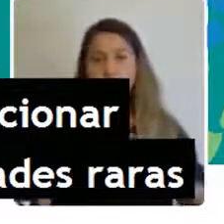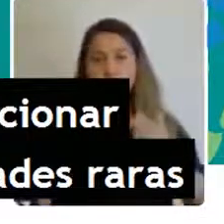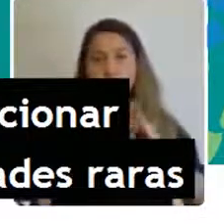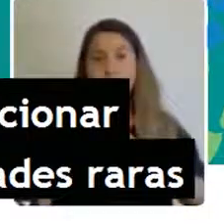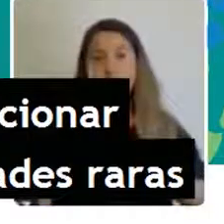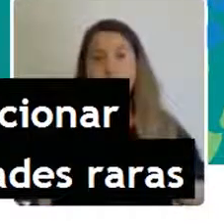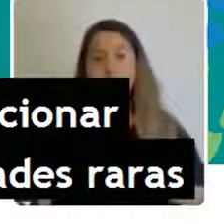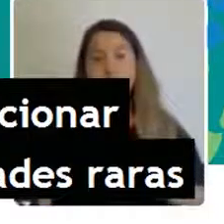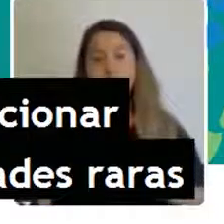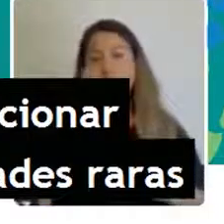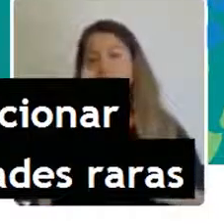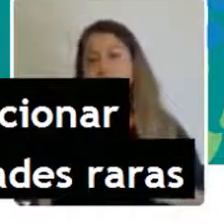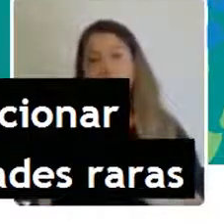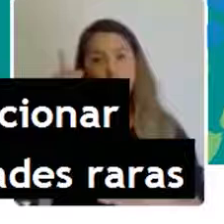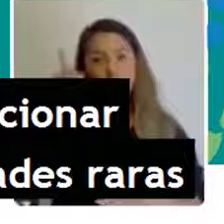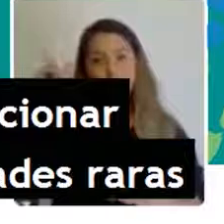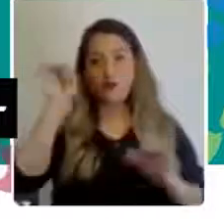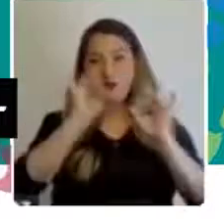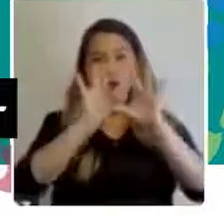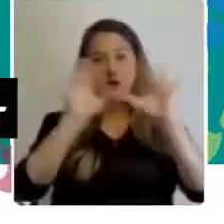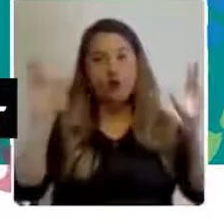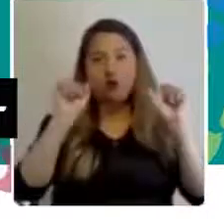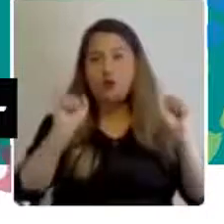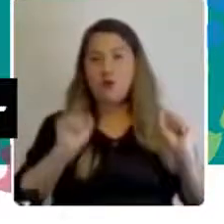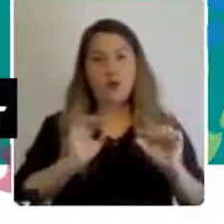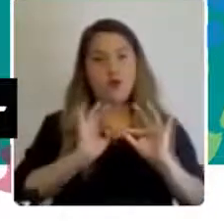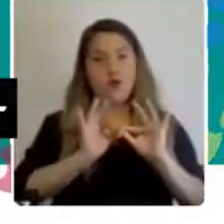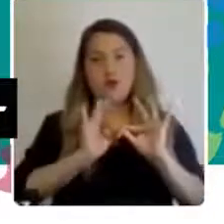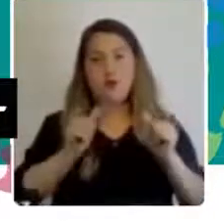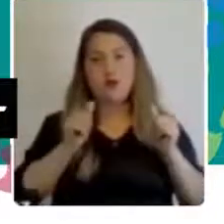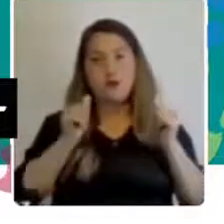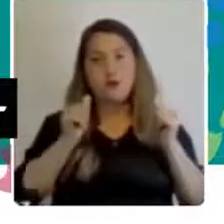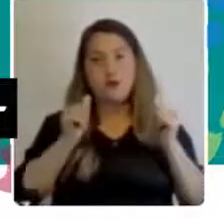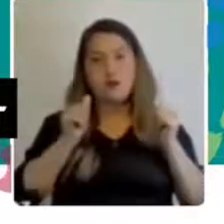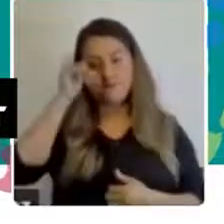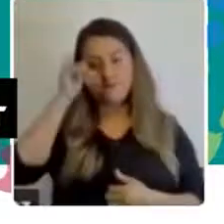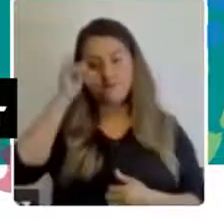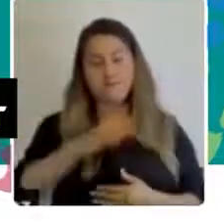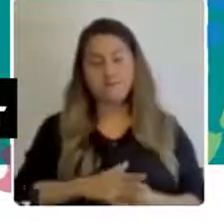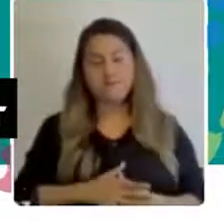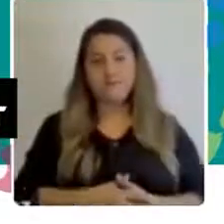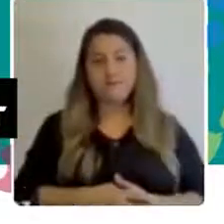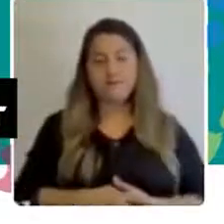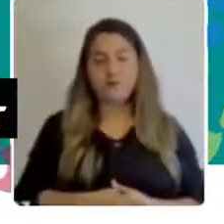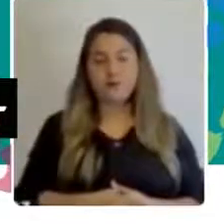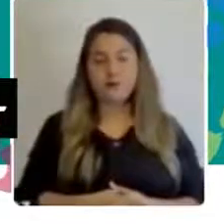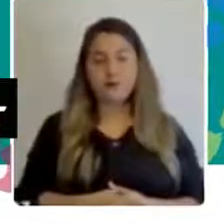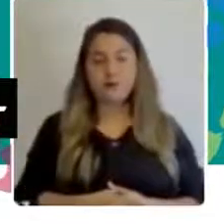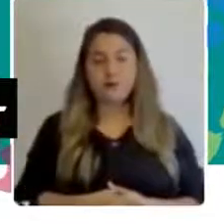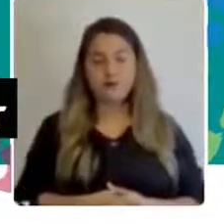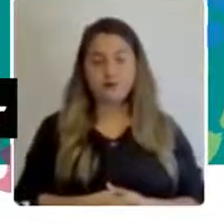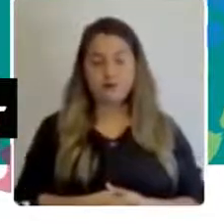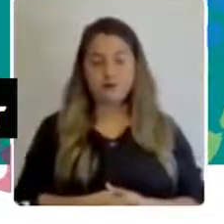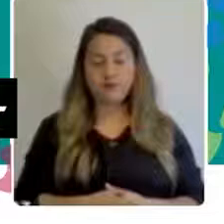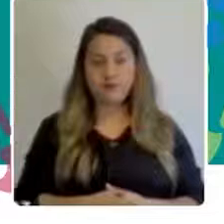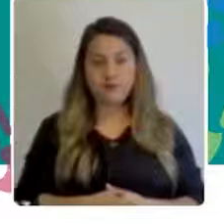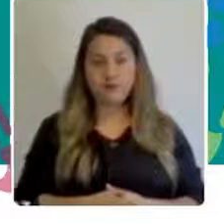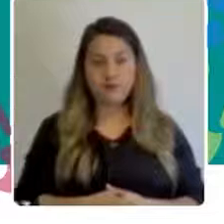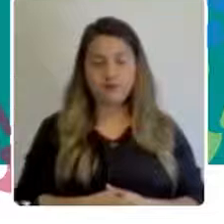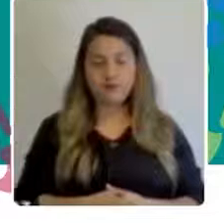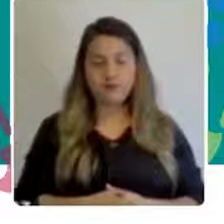initiated related to rare diseases in Central and South America and the Caribbean